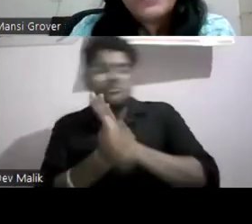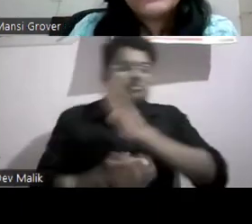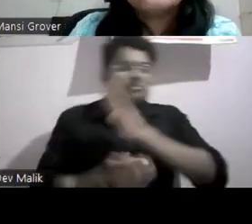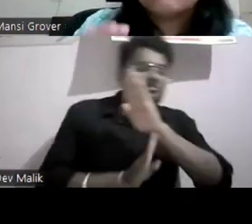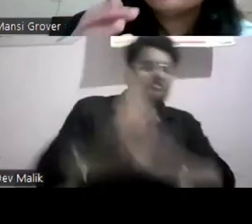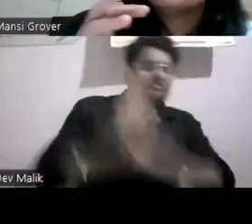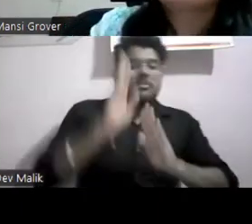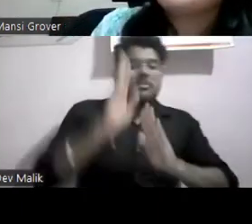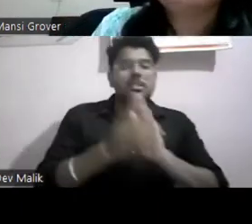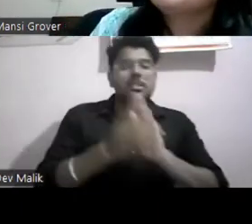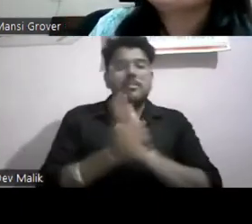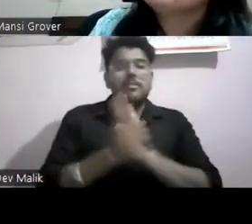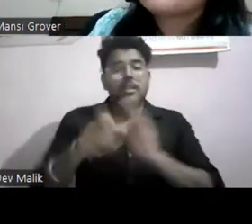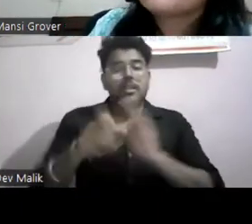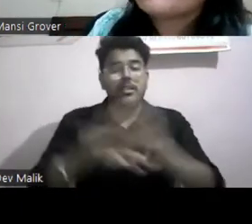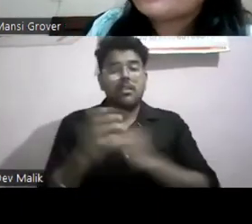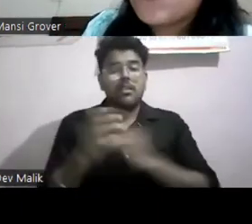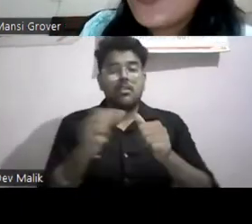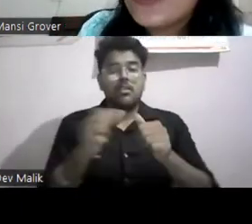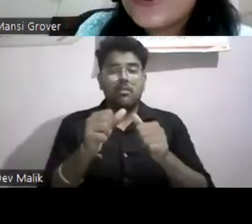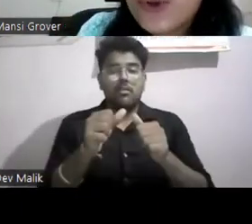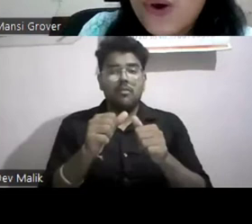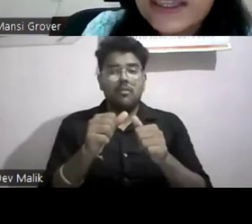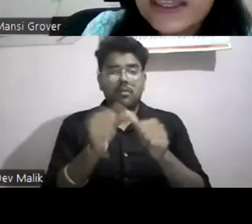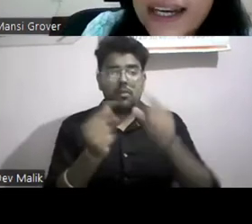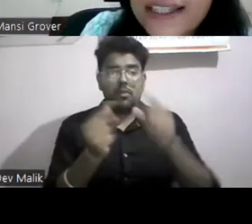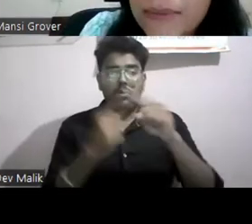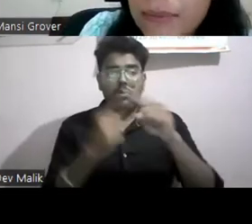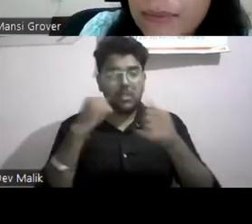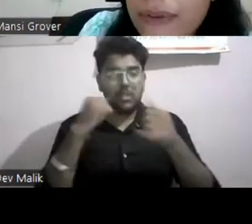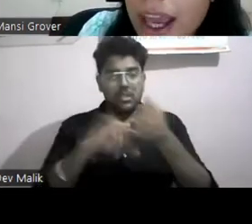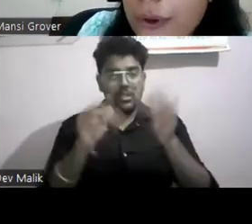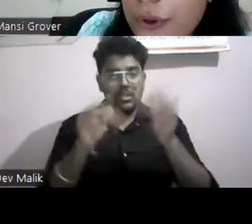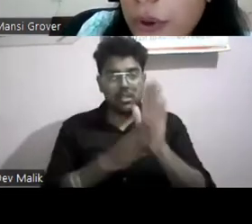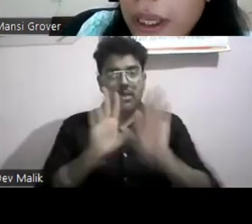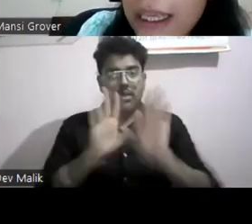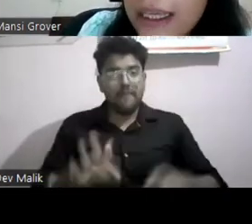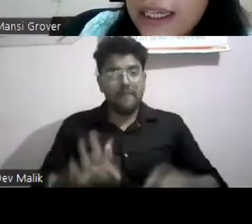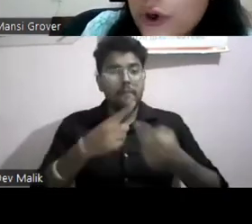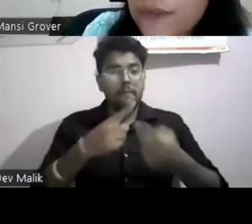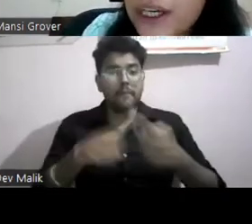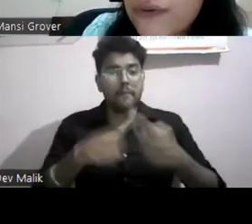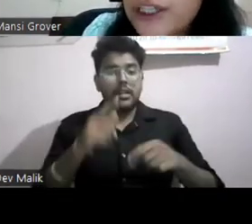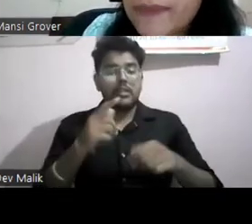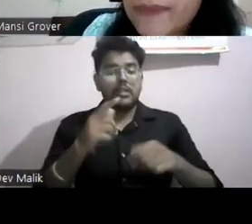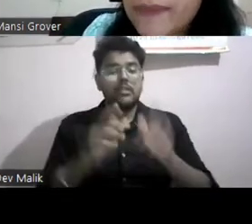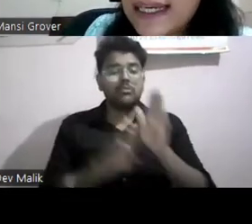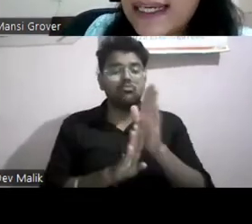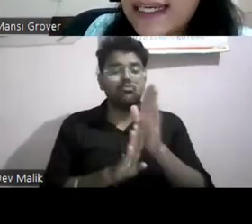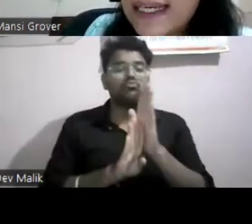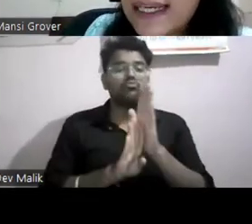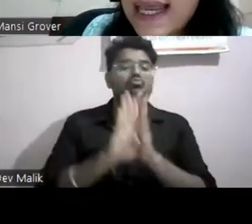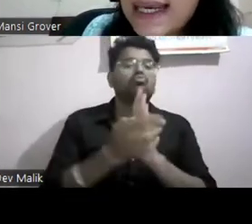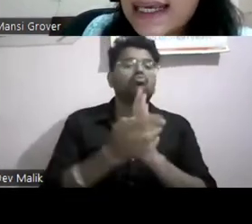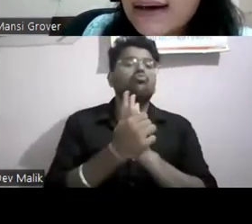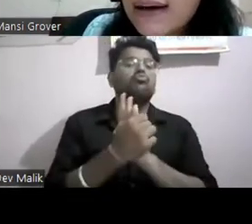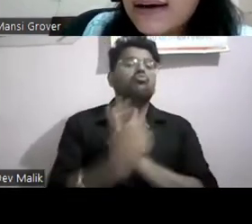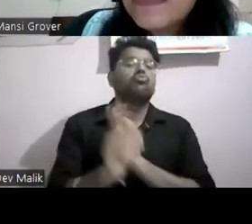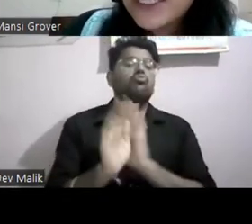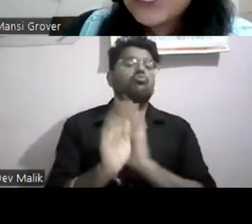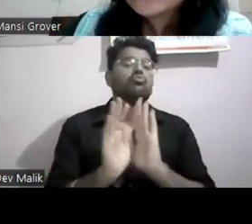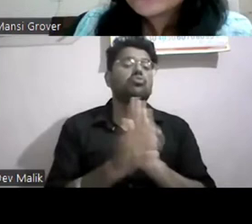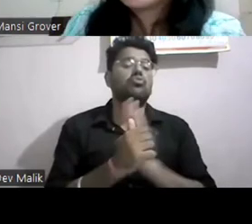have. And that kind of reference you also saw in Tare Zameen Par, where, you know, Nikum sir was basically